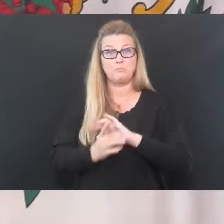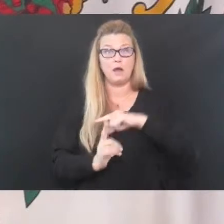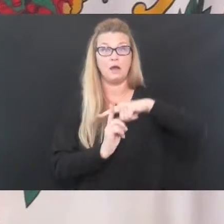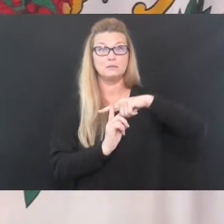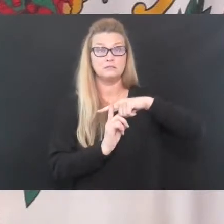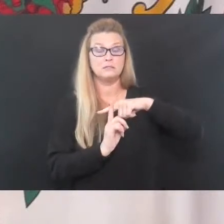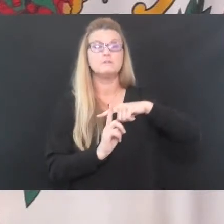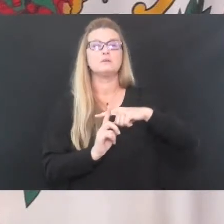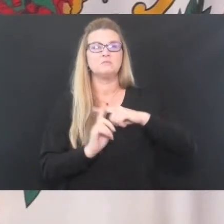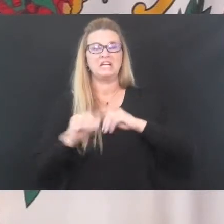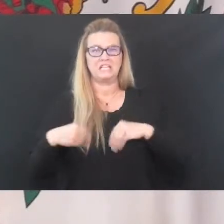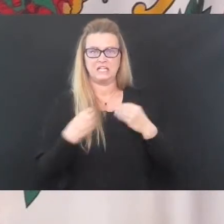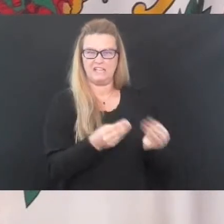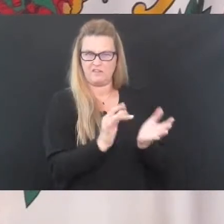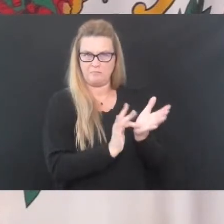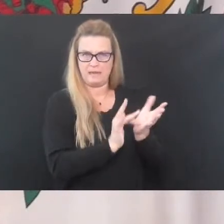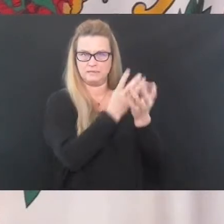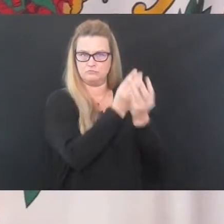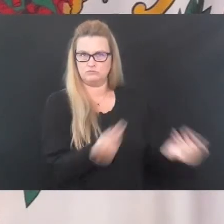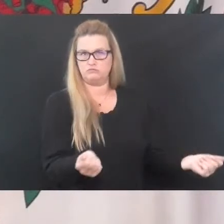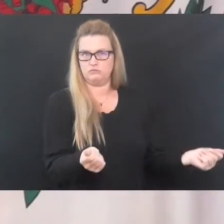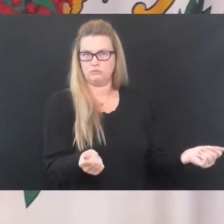can catch it early enough.